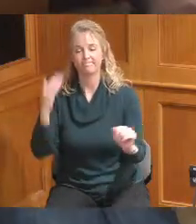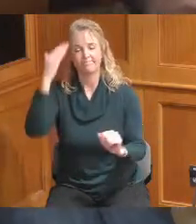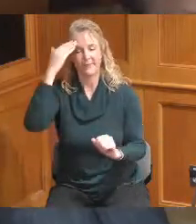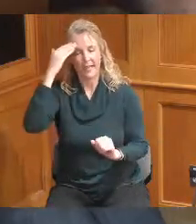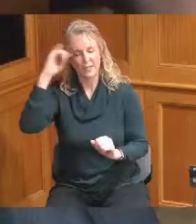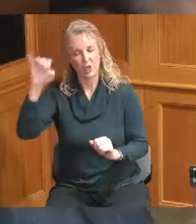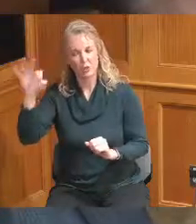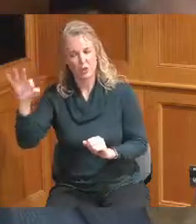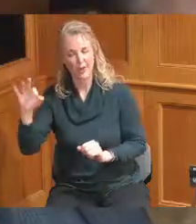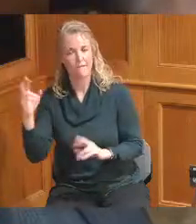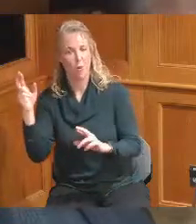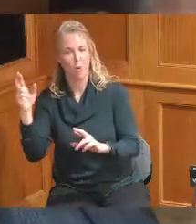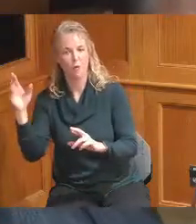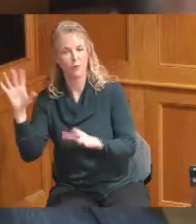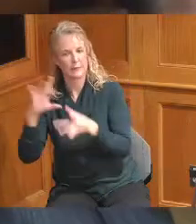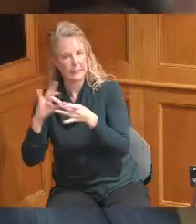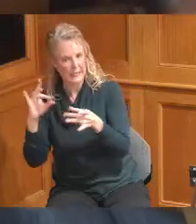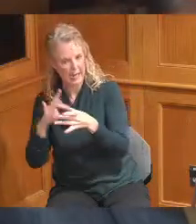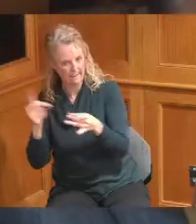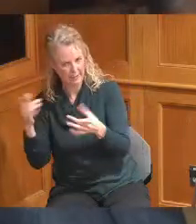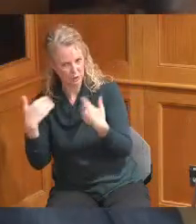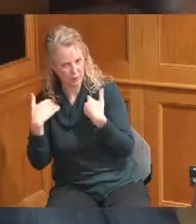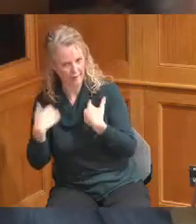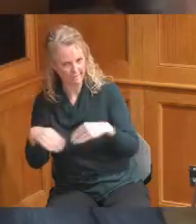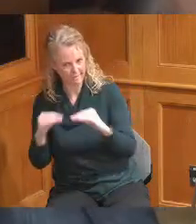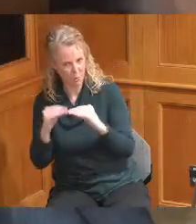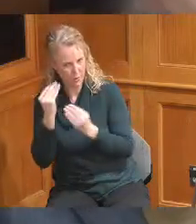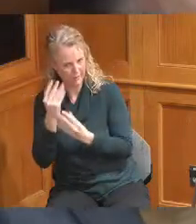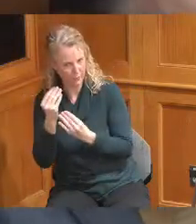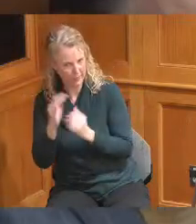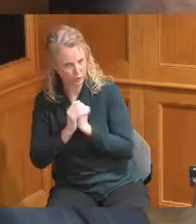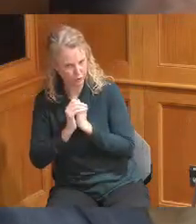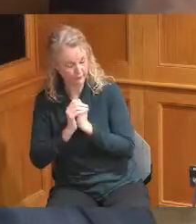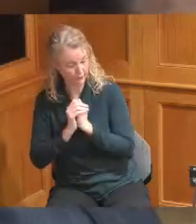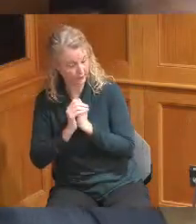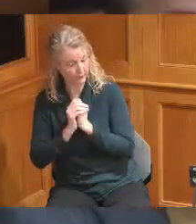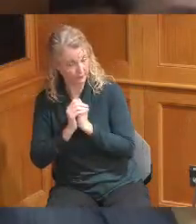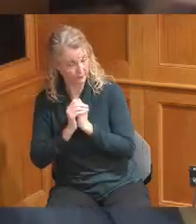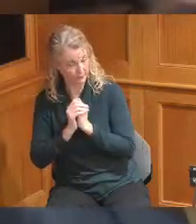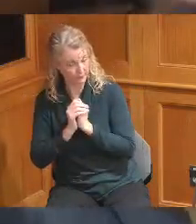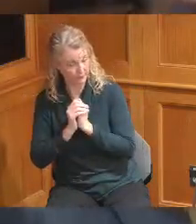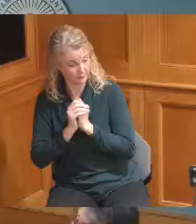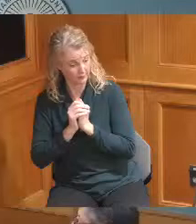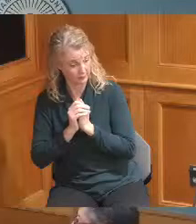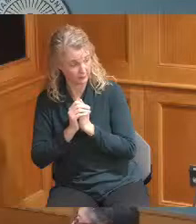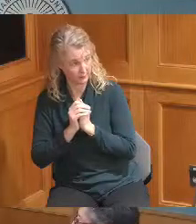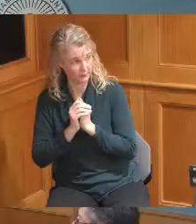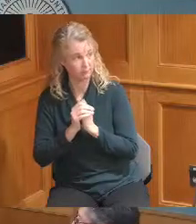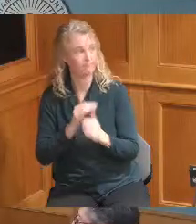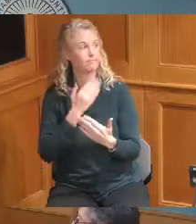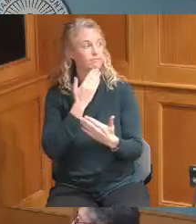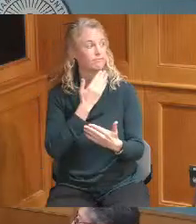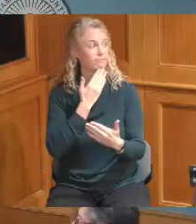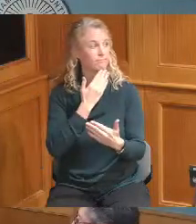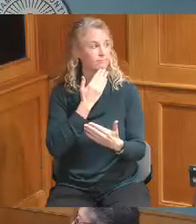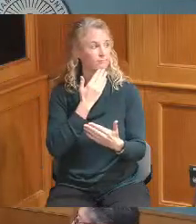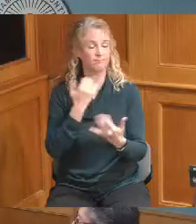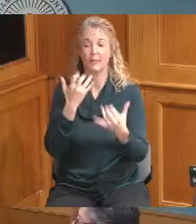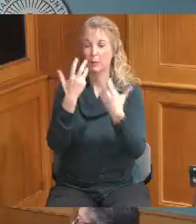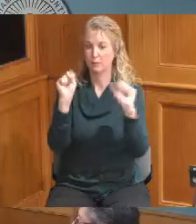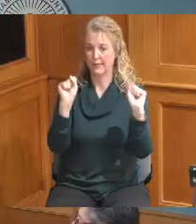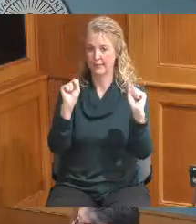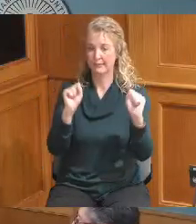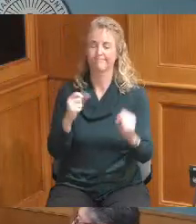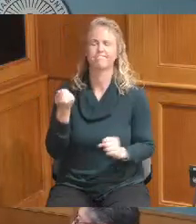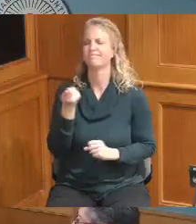Ludo, hopefully in your comments, you can give some updates on some of the things I just brought up. Thank you. Thank you. I